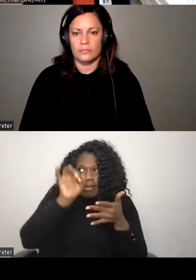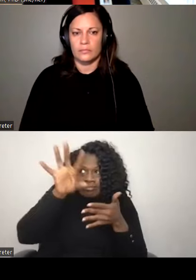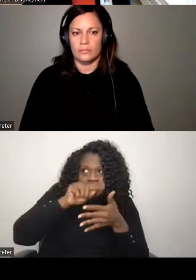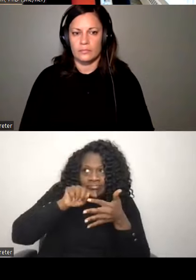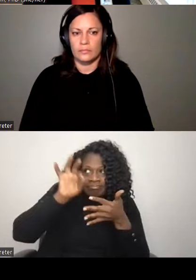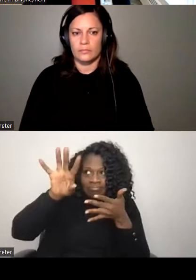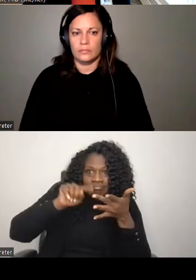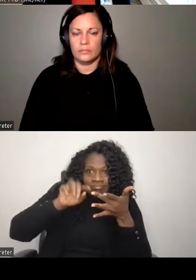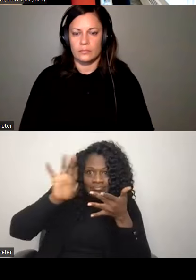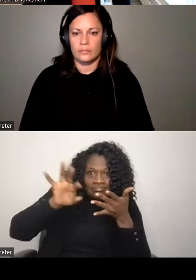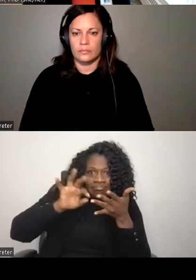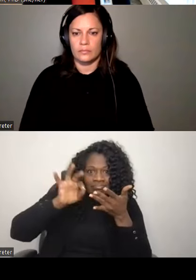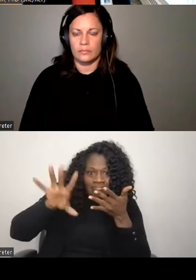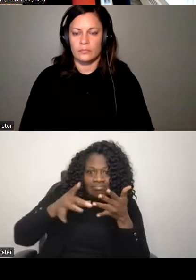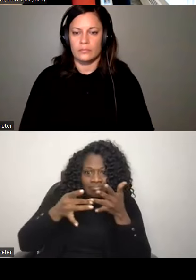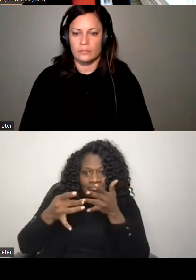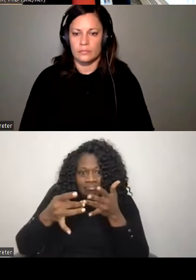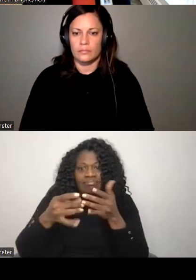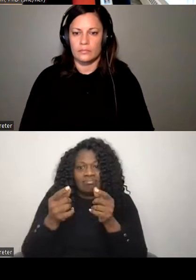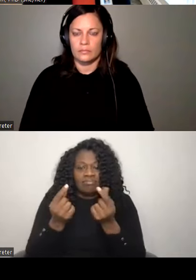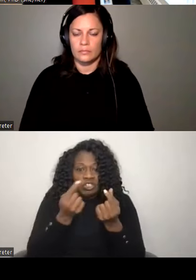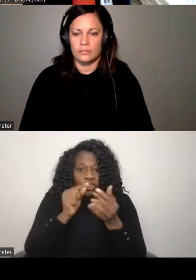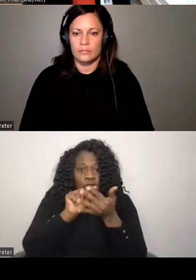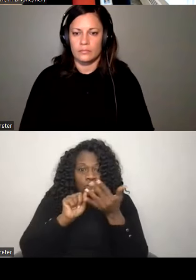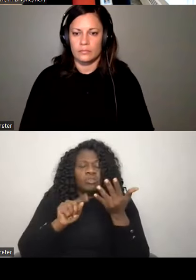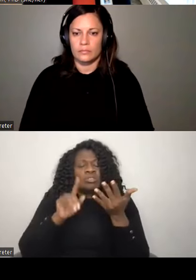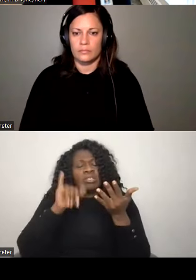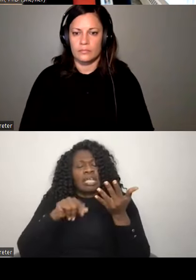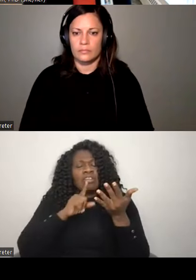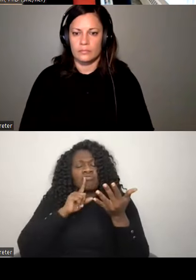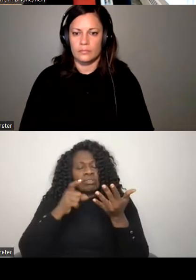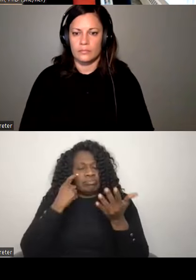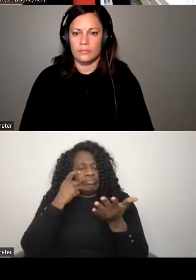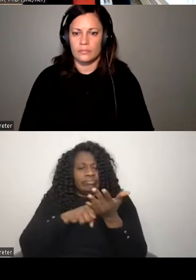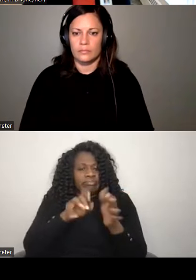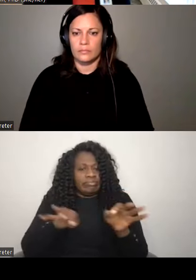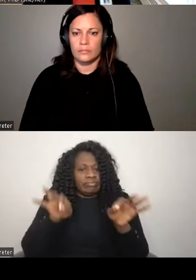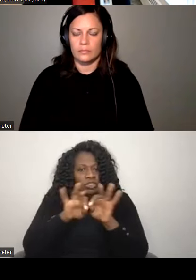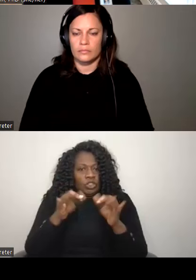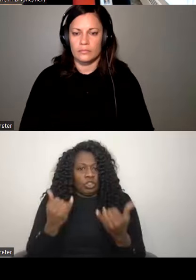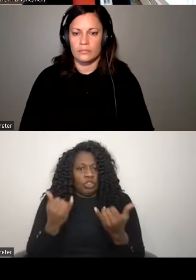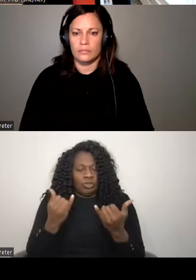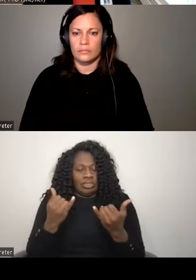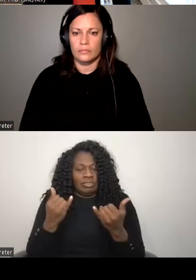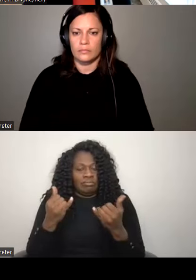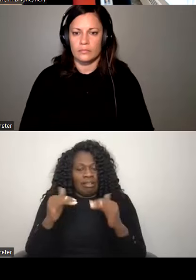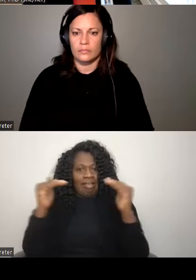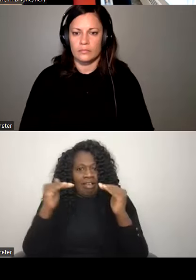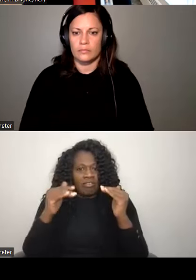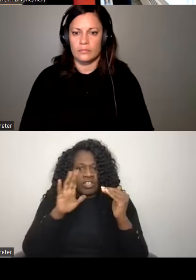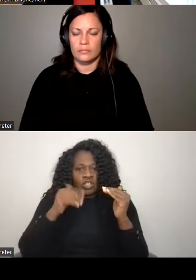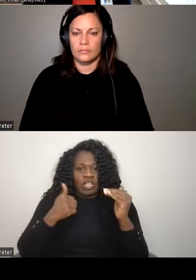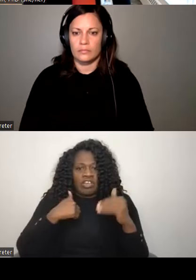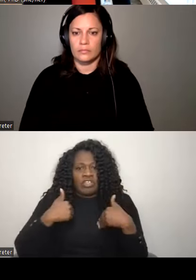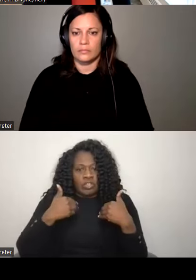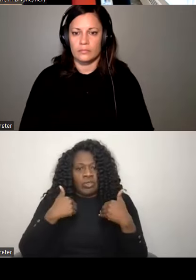path. And so that's, I think, also important to recognize in the current state of things where there really is a youth mental health